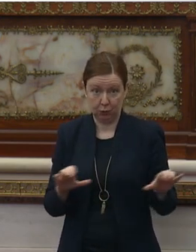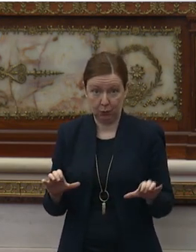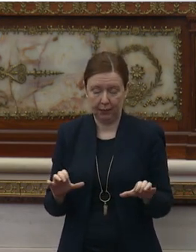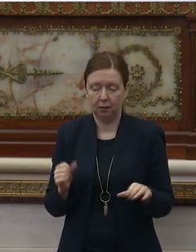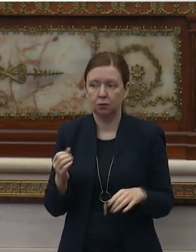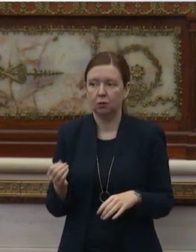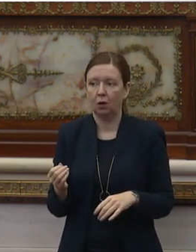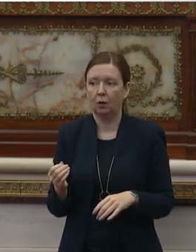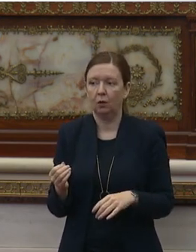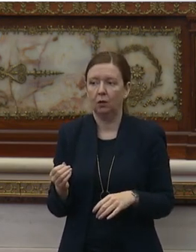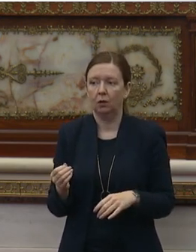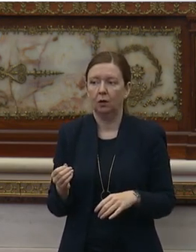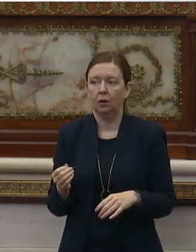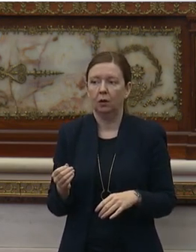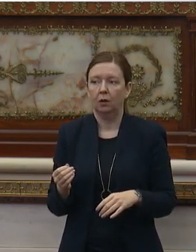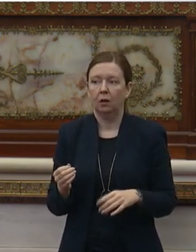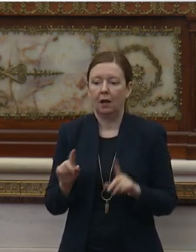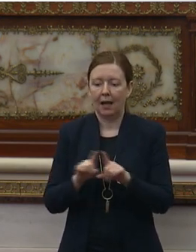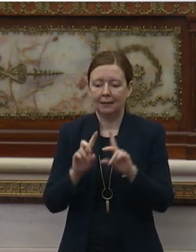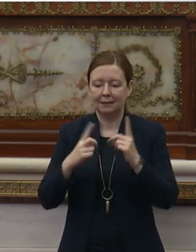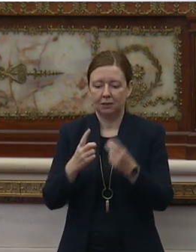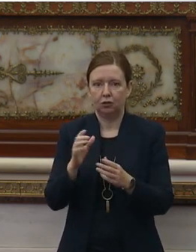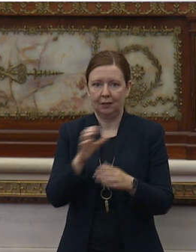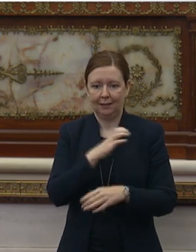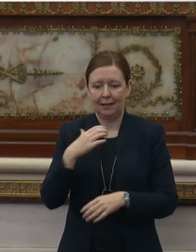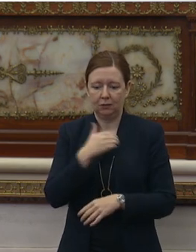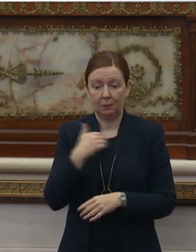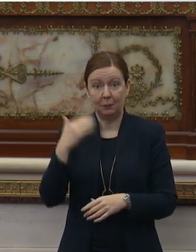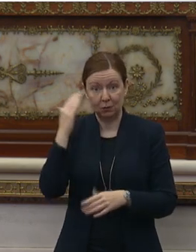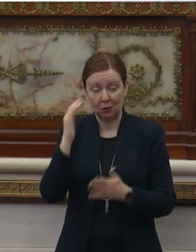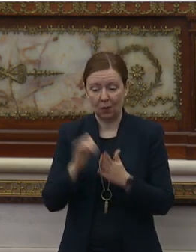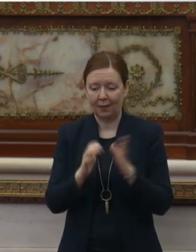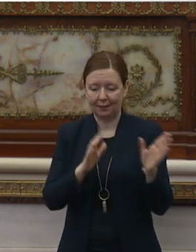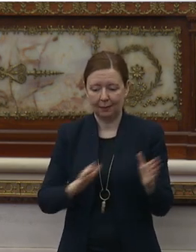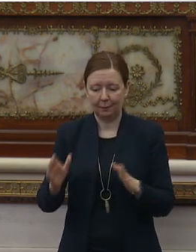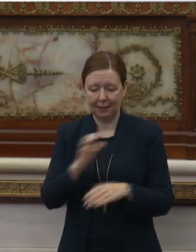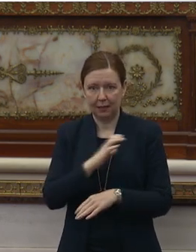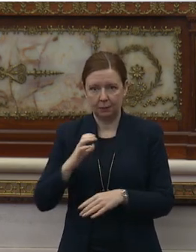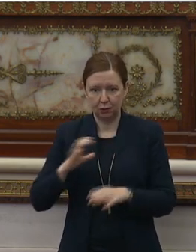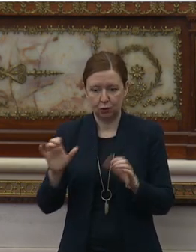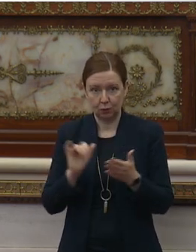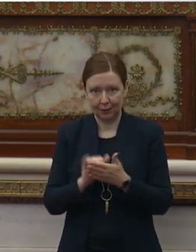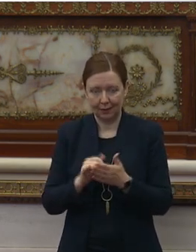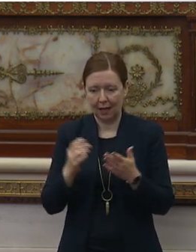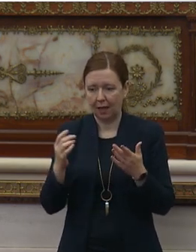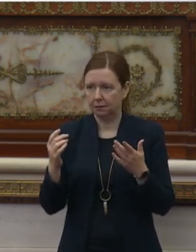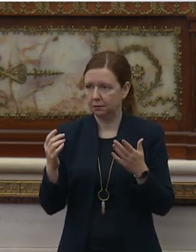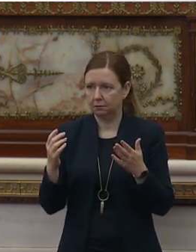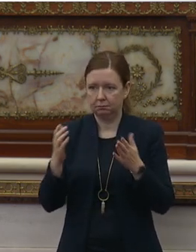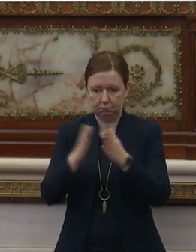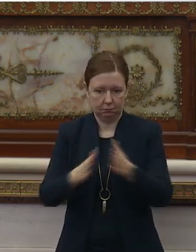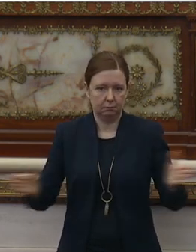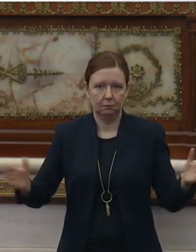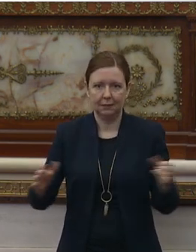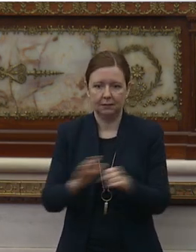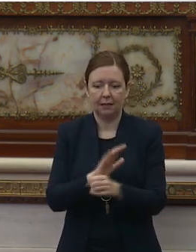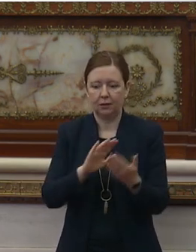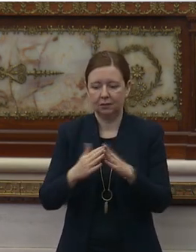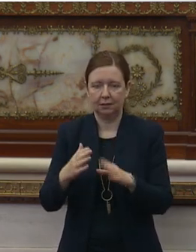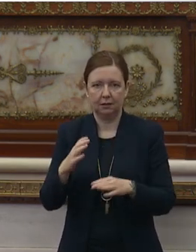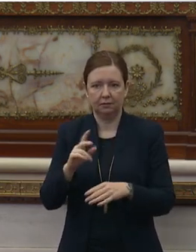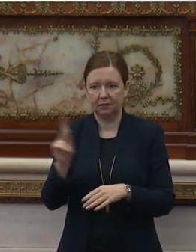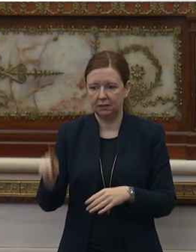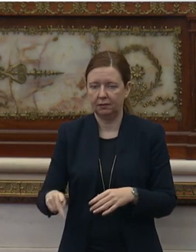So as district council members know, the Planning Commission is doing remapping throughout the entire city of Philadelphia as a follow-up to